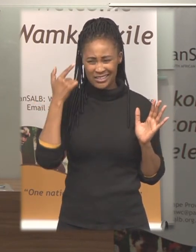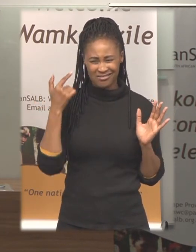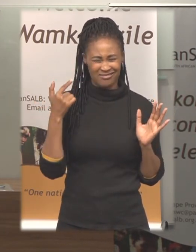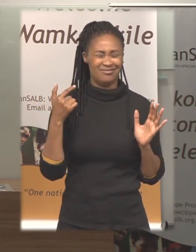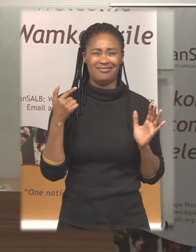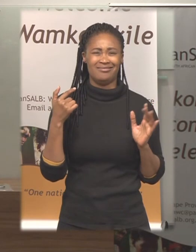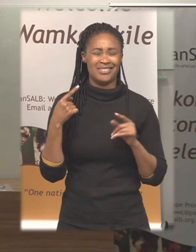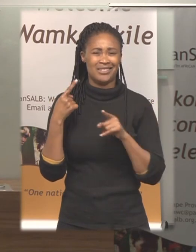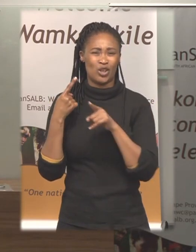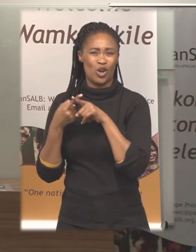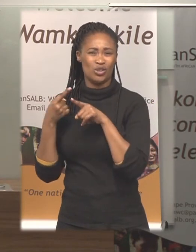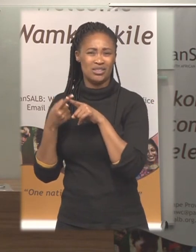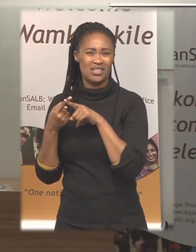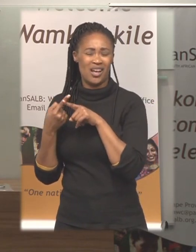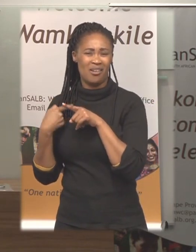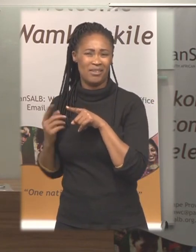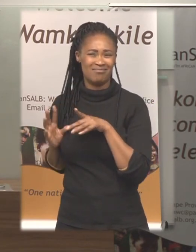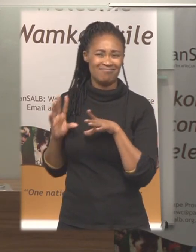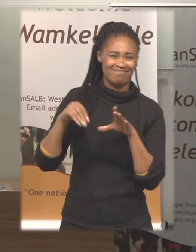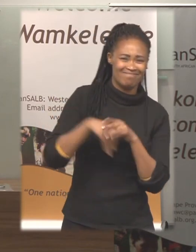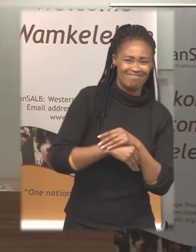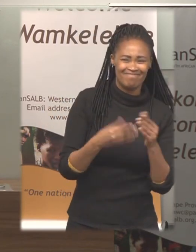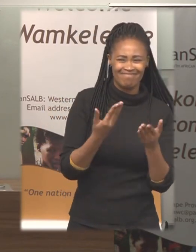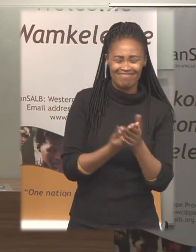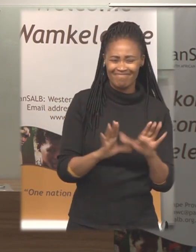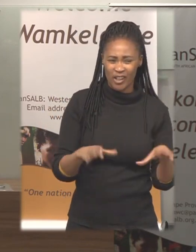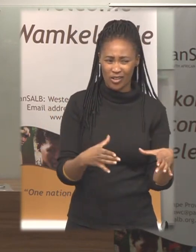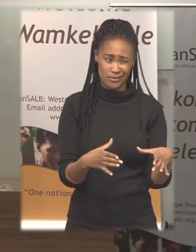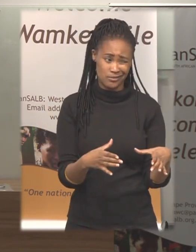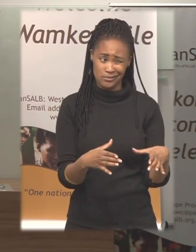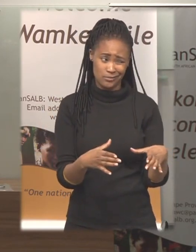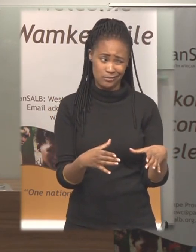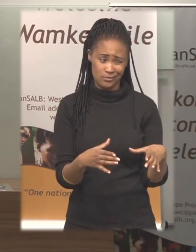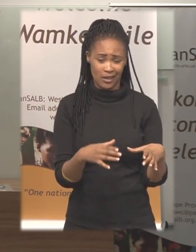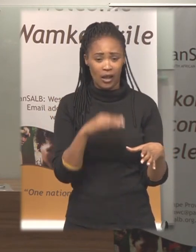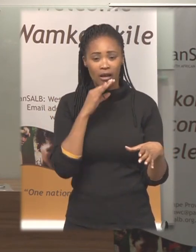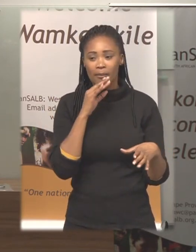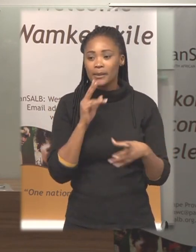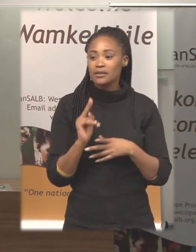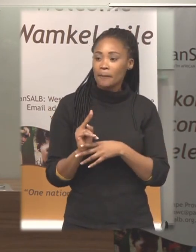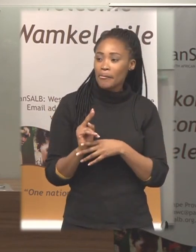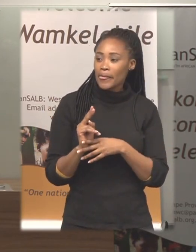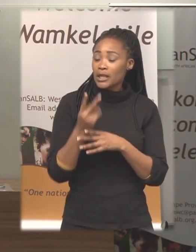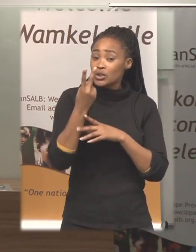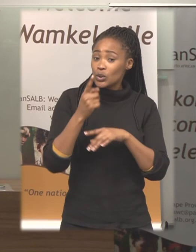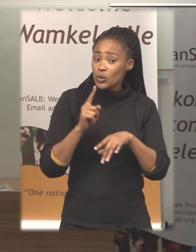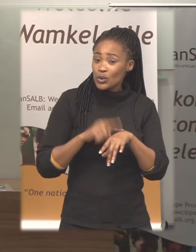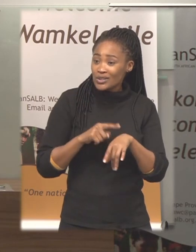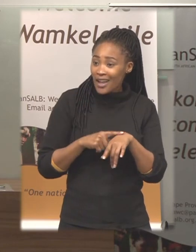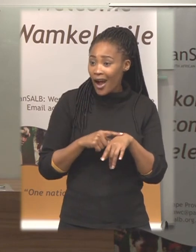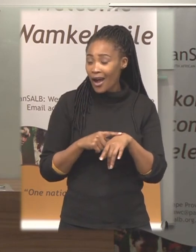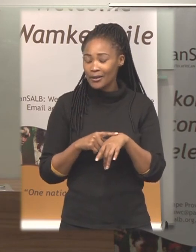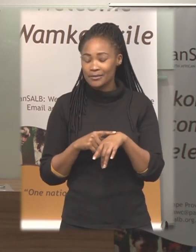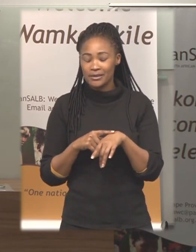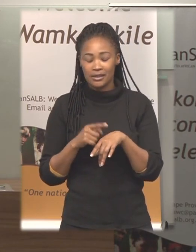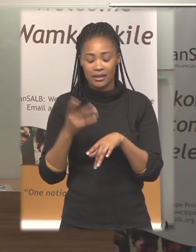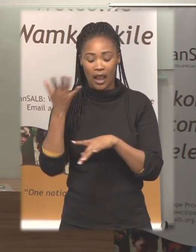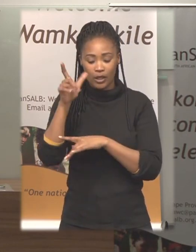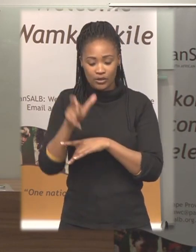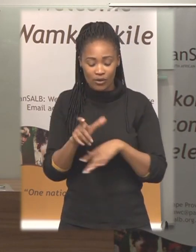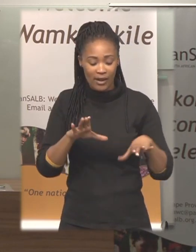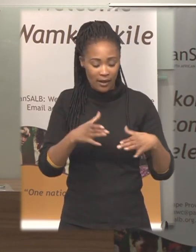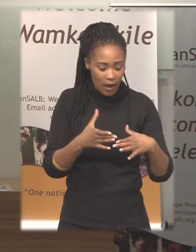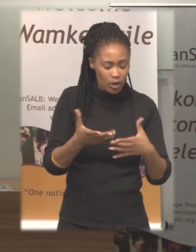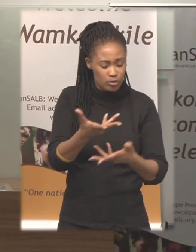isiXhosa into the classroom before the course. After just 2 seminars of the lecturer working across the 3 languages